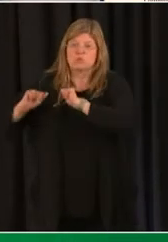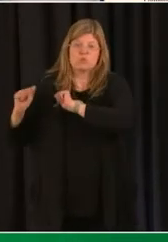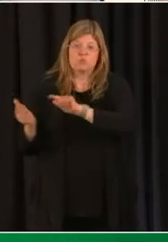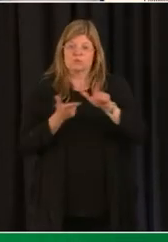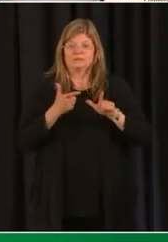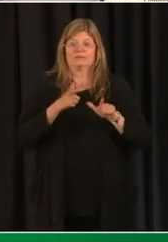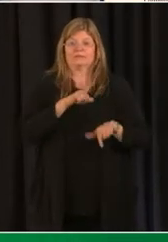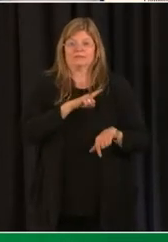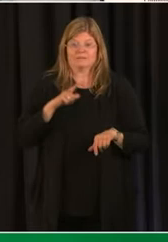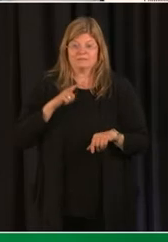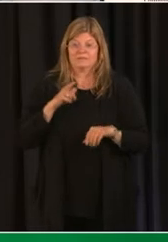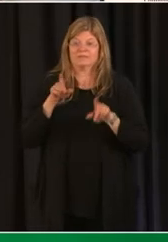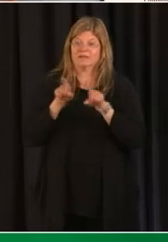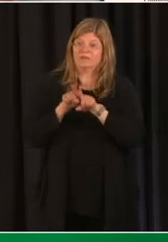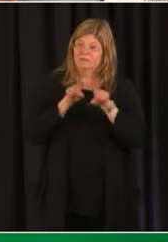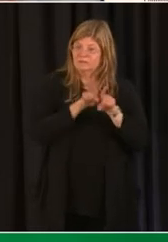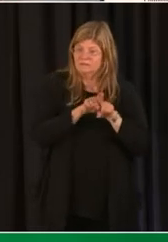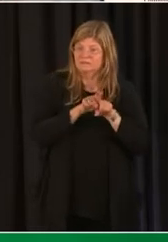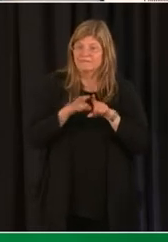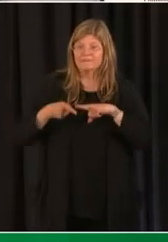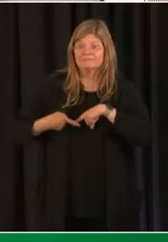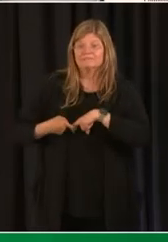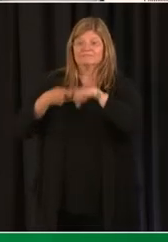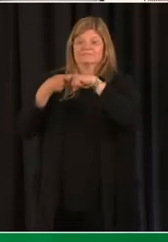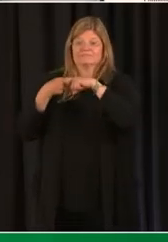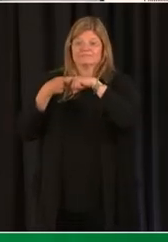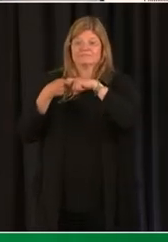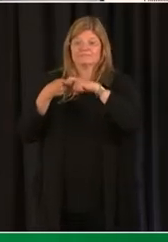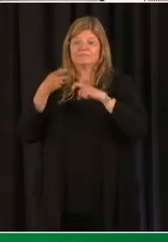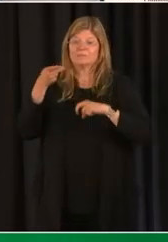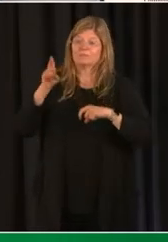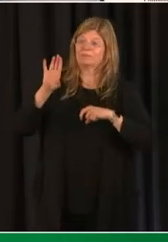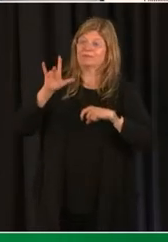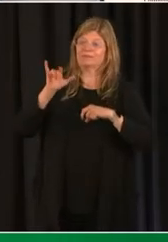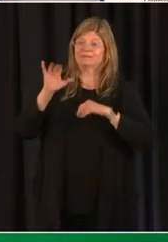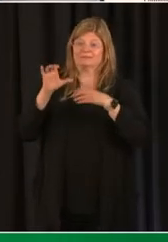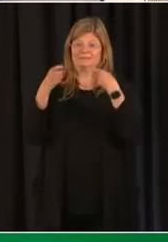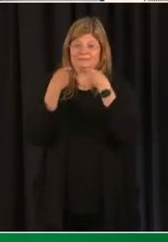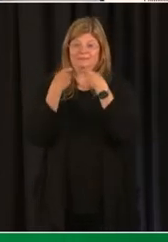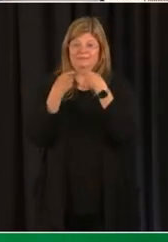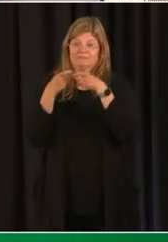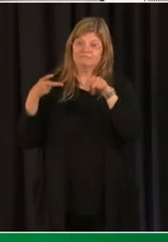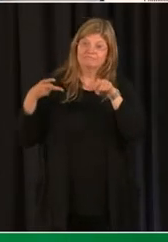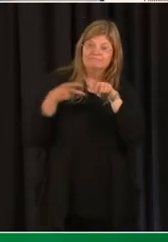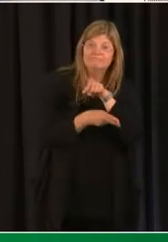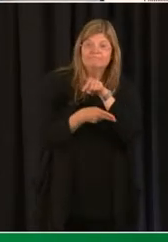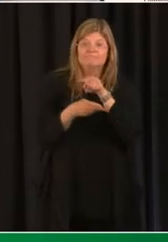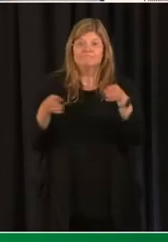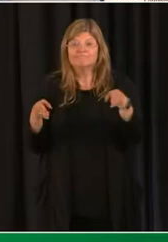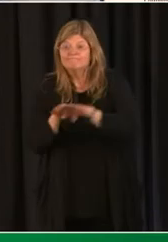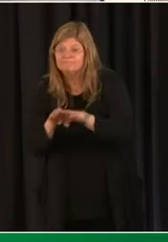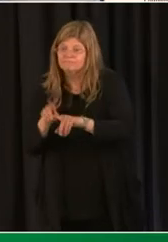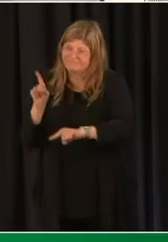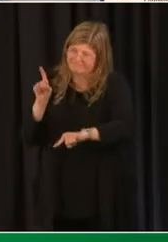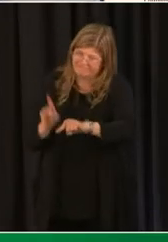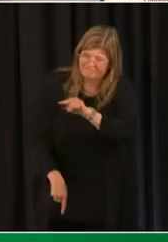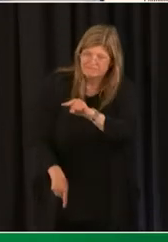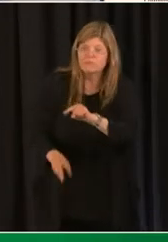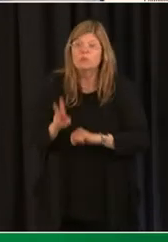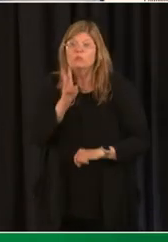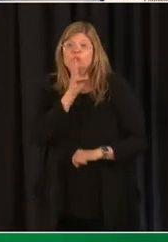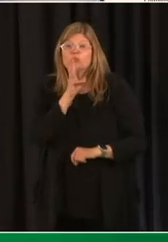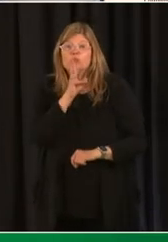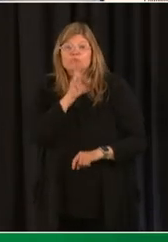public utility shutoffs during the emergency. And what I'm trying to do is to give you a chronology of what we